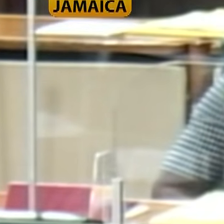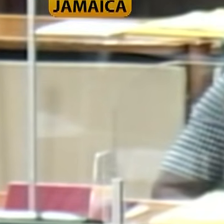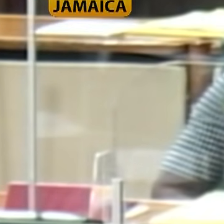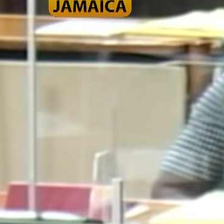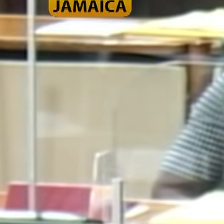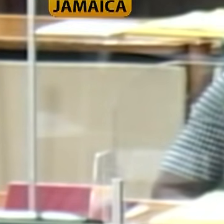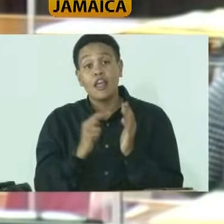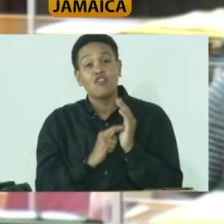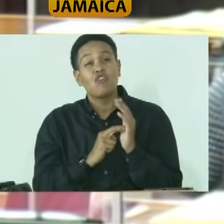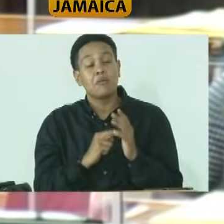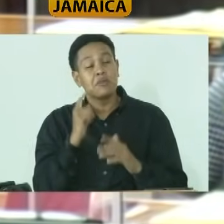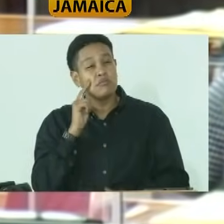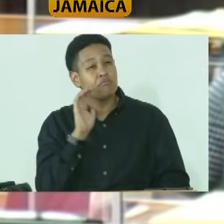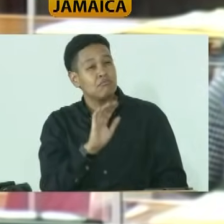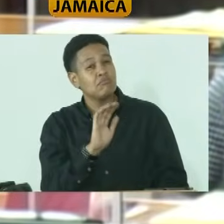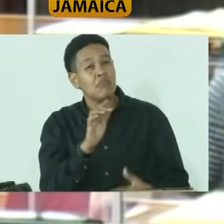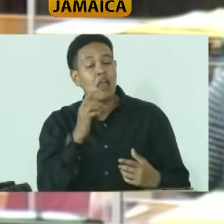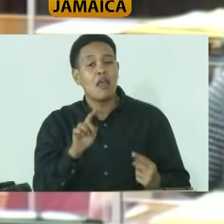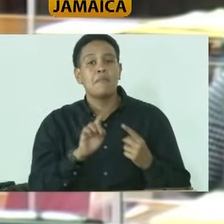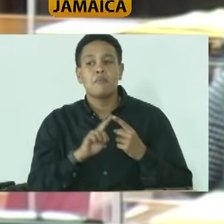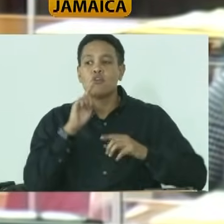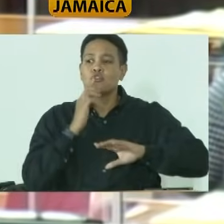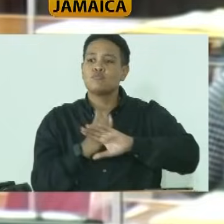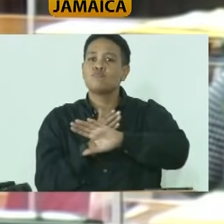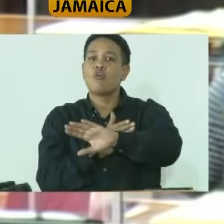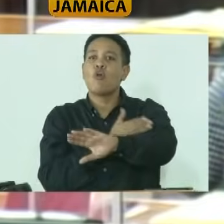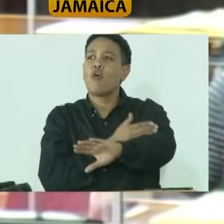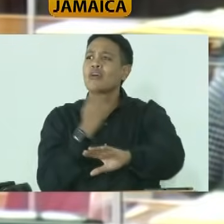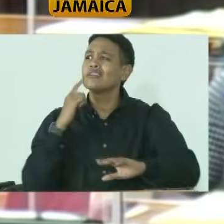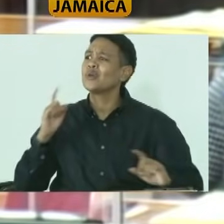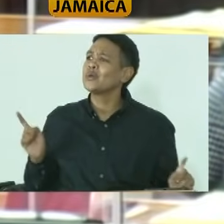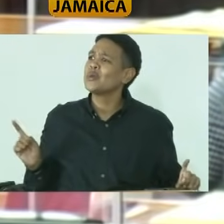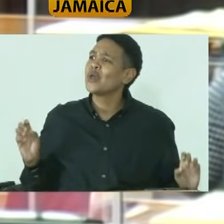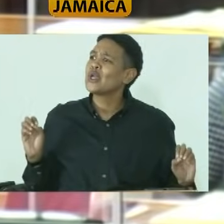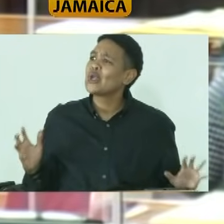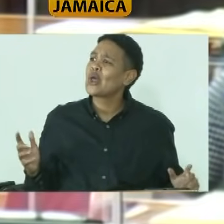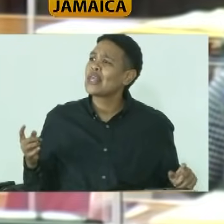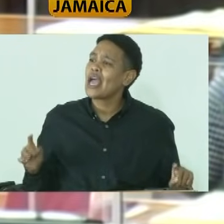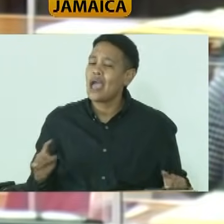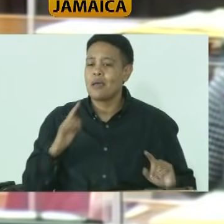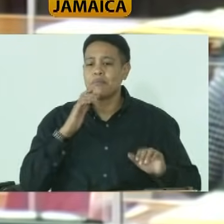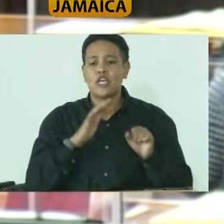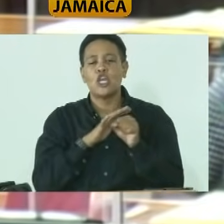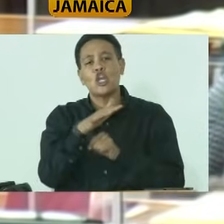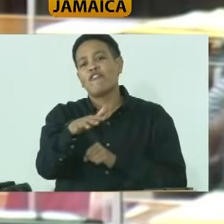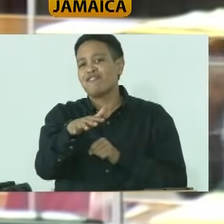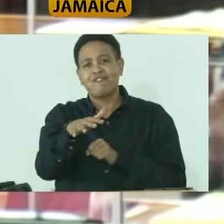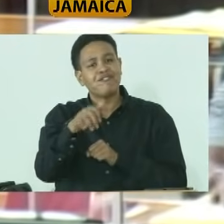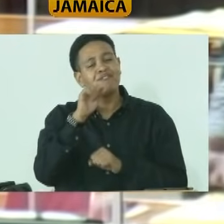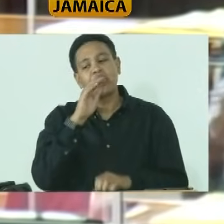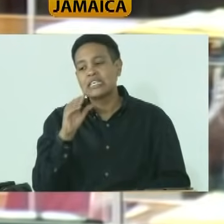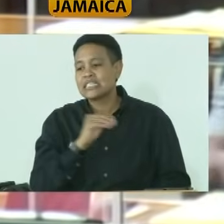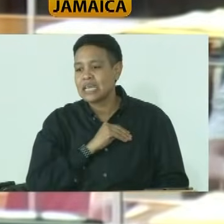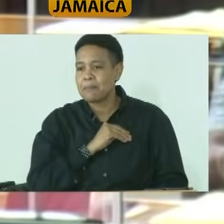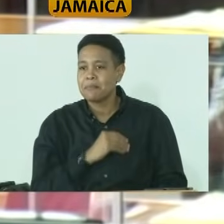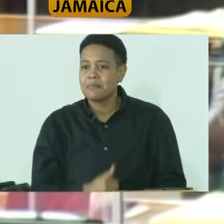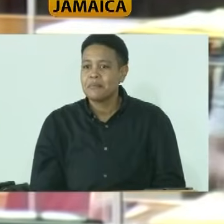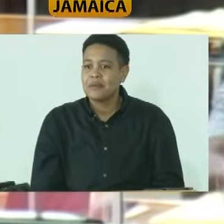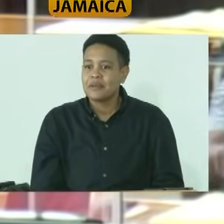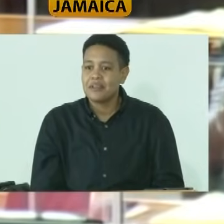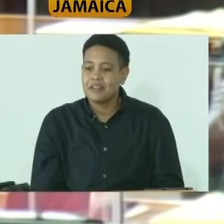failed representation and progress to nowhere, enough was enough.